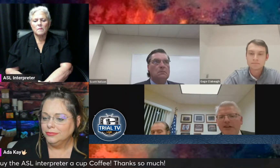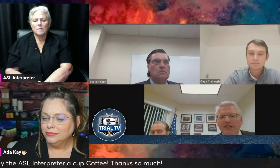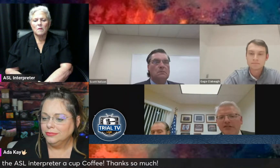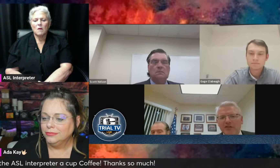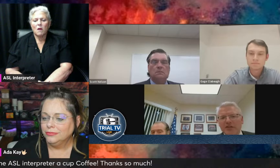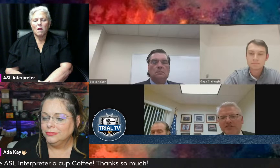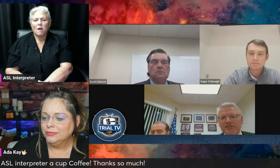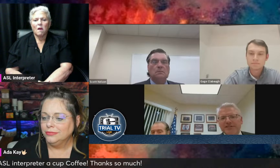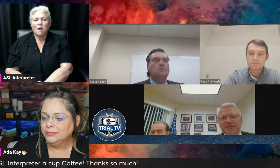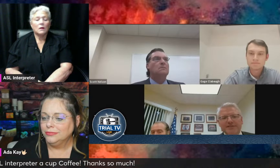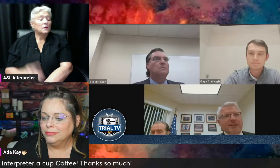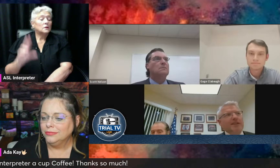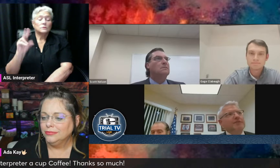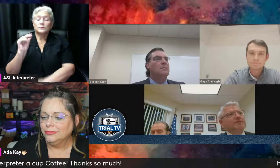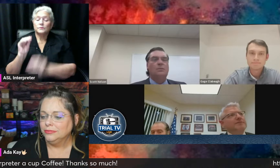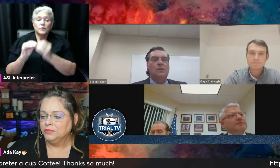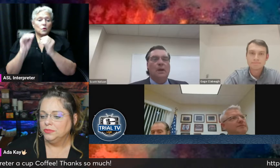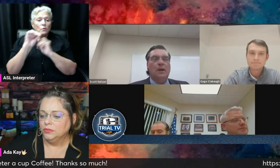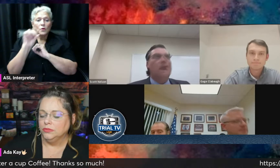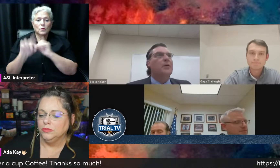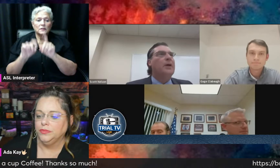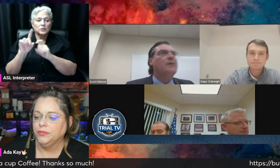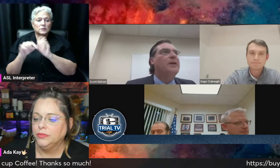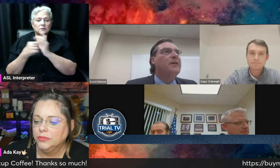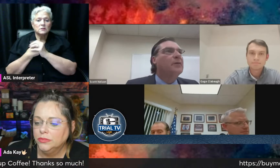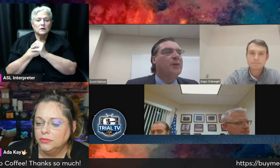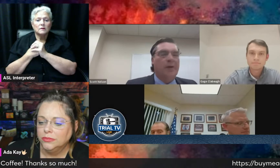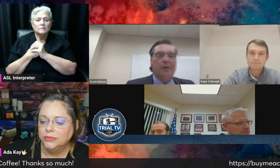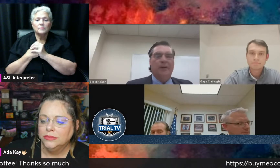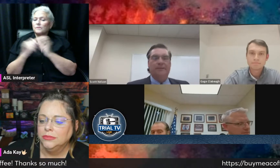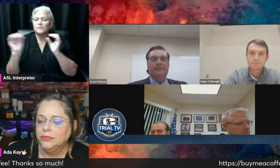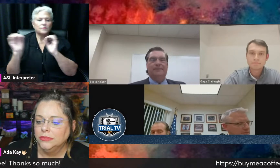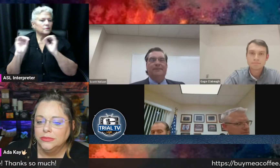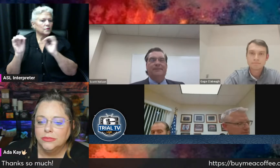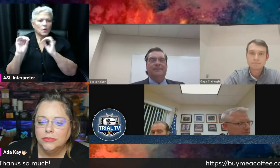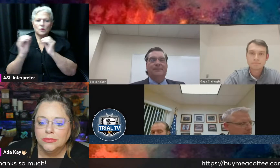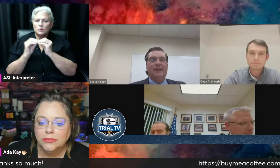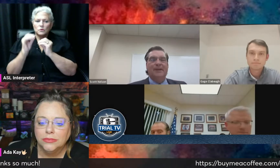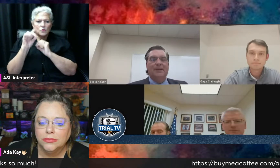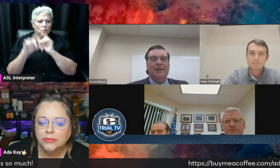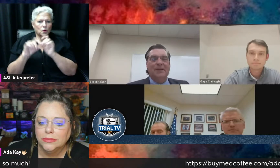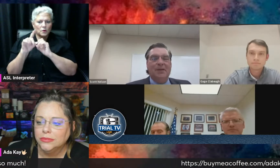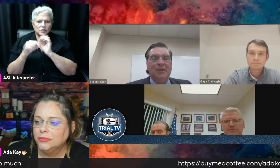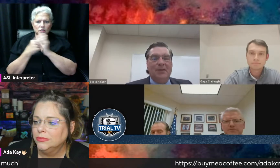I don't have any further questions. Thank you. I don't have anything further.